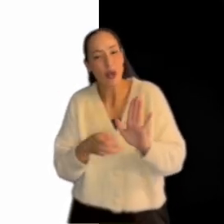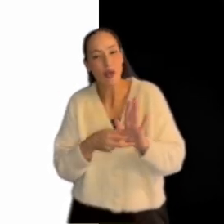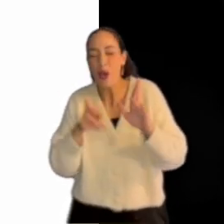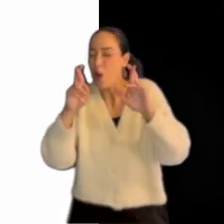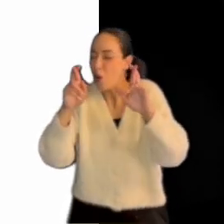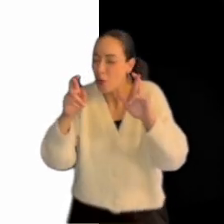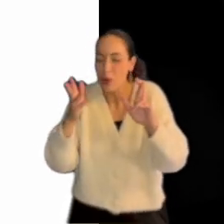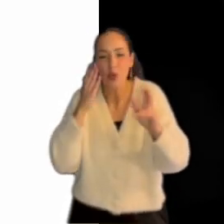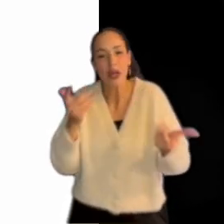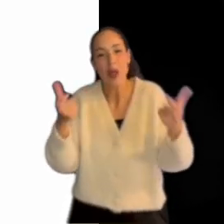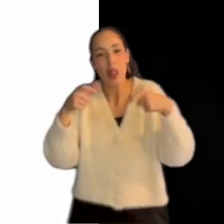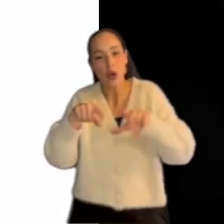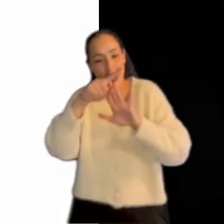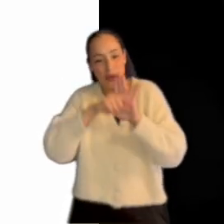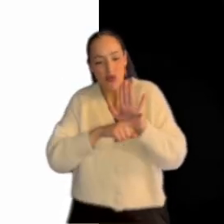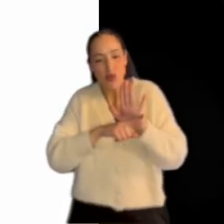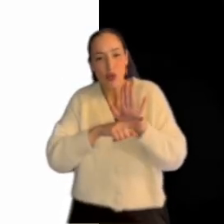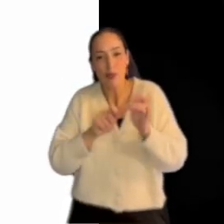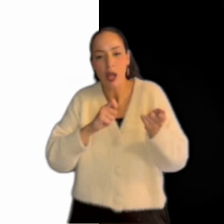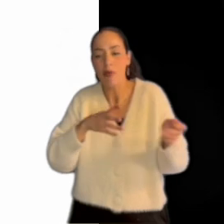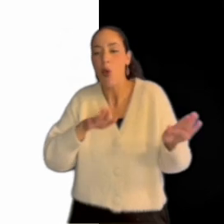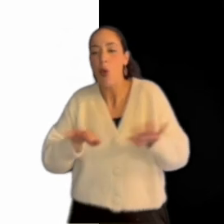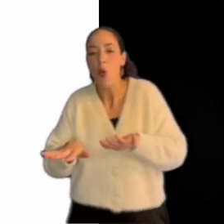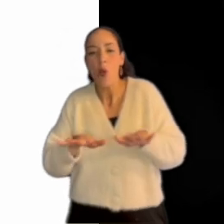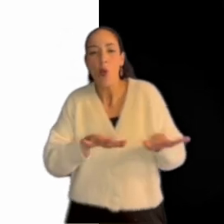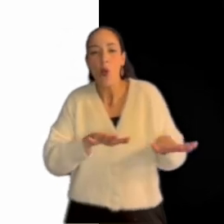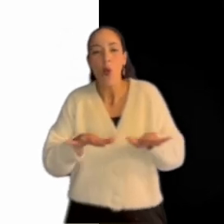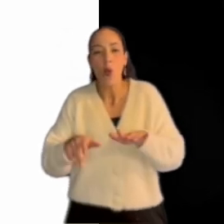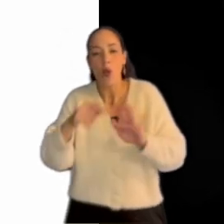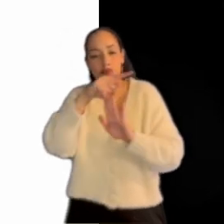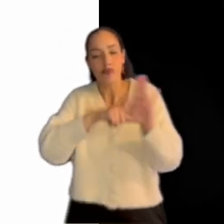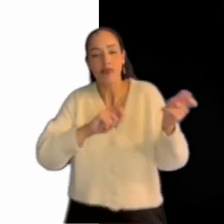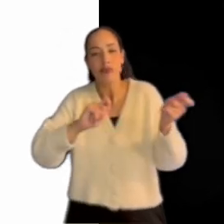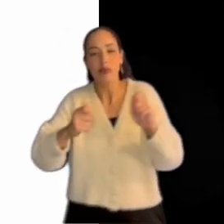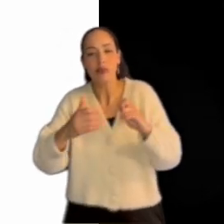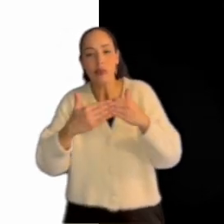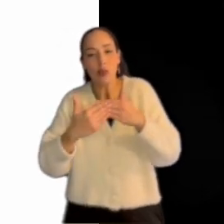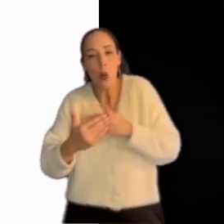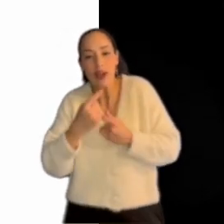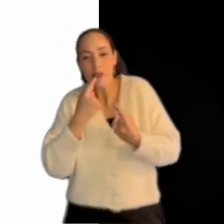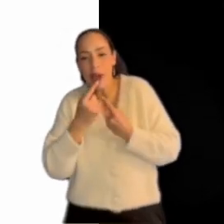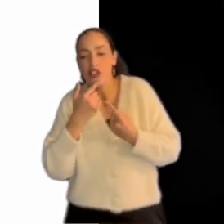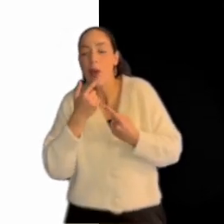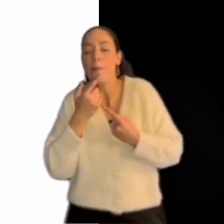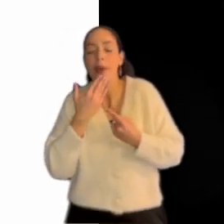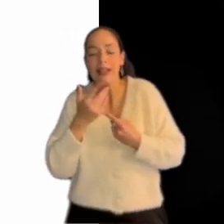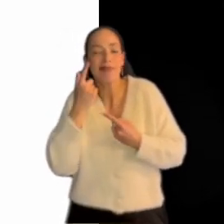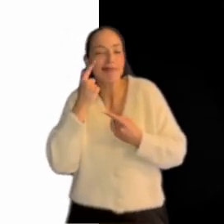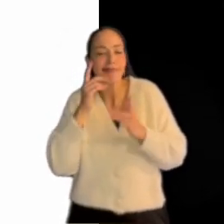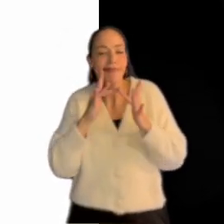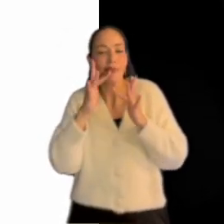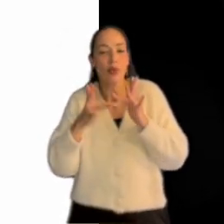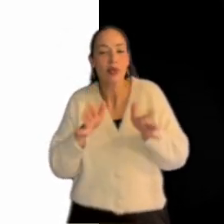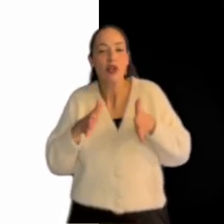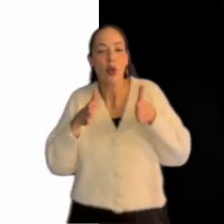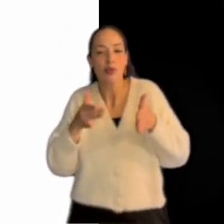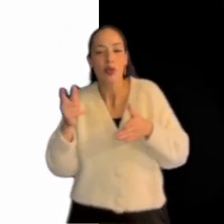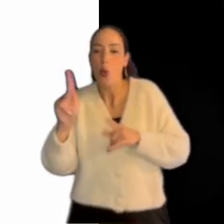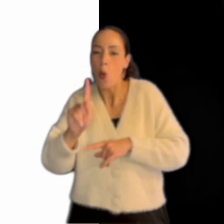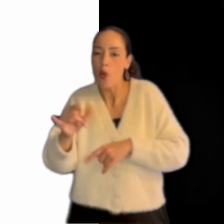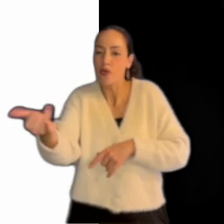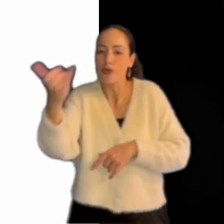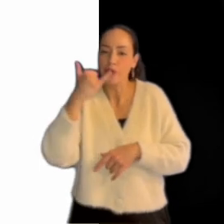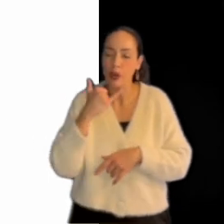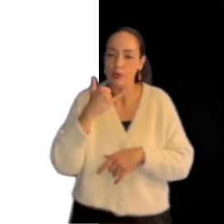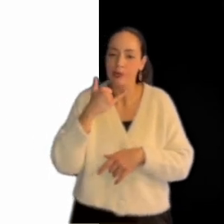this policy will change. For further information, please check the hospital website or phone us. I used the